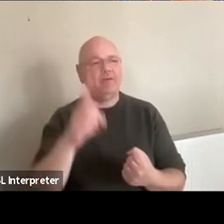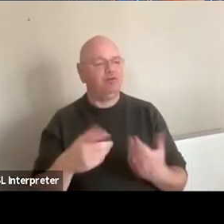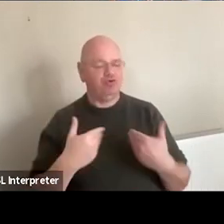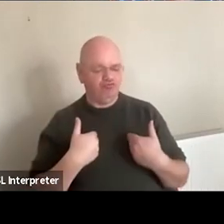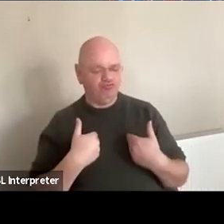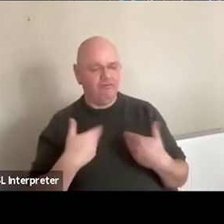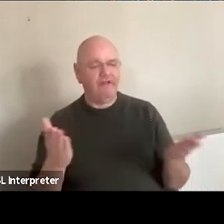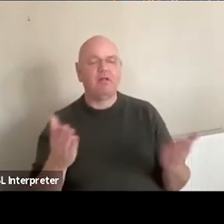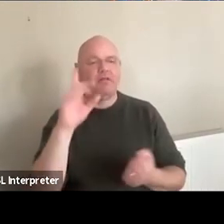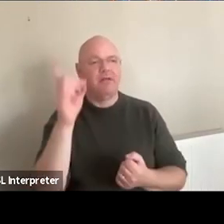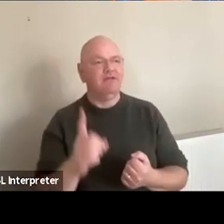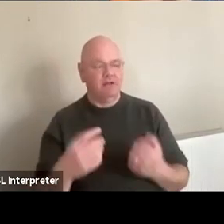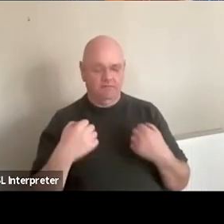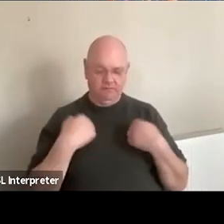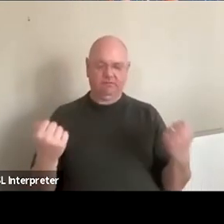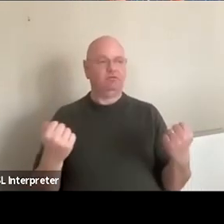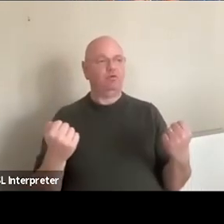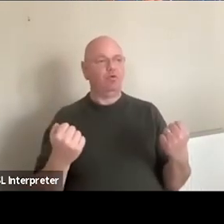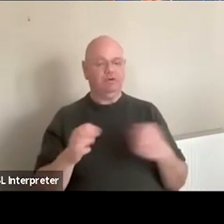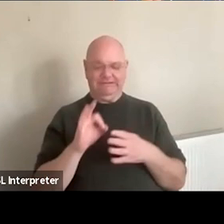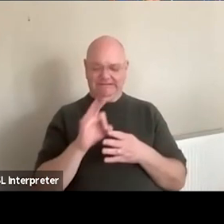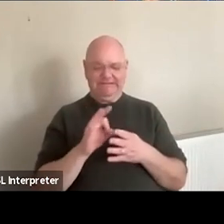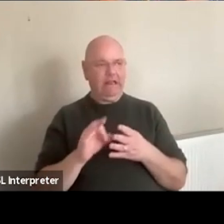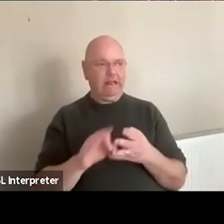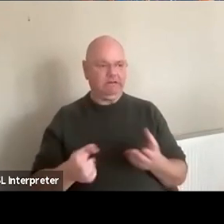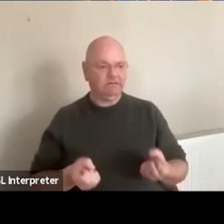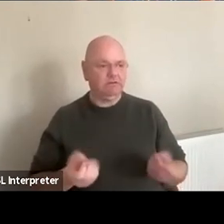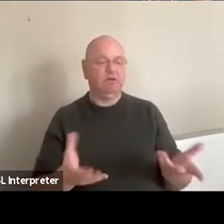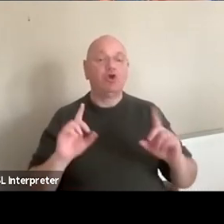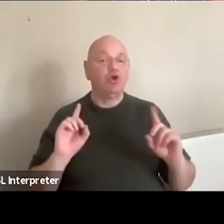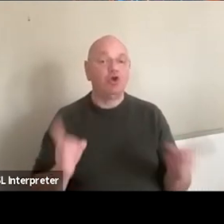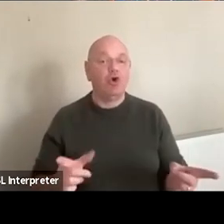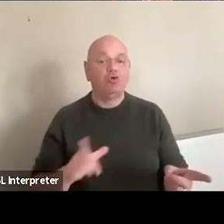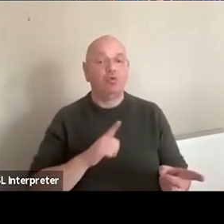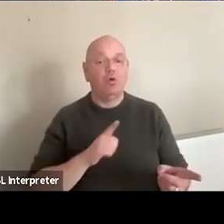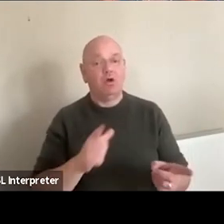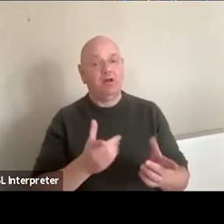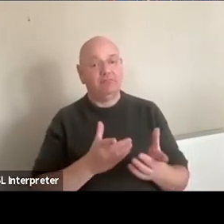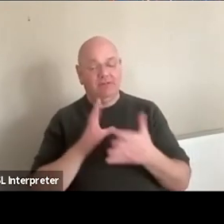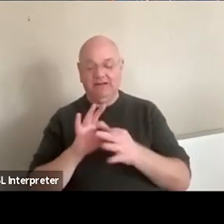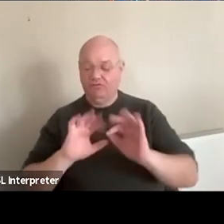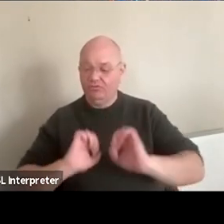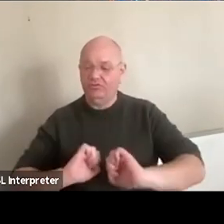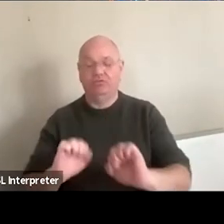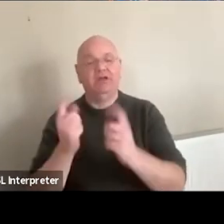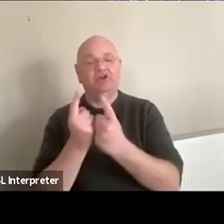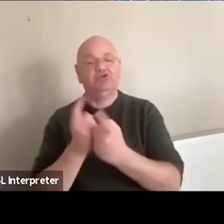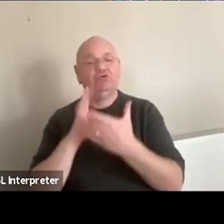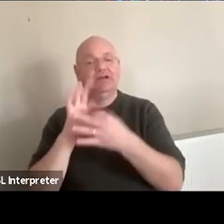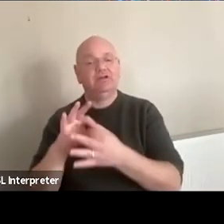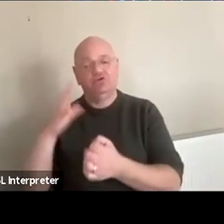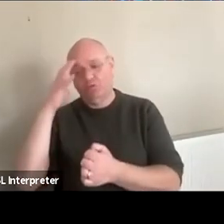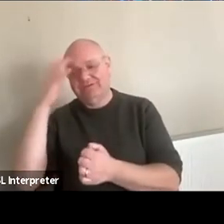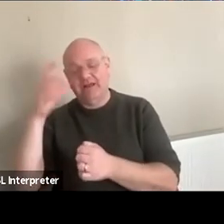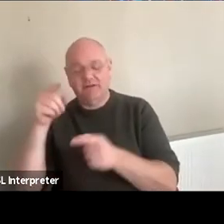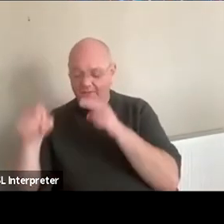or to provide details that absolutely cannot be provided because of the issues to do with oppression and to do with state violence and that have been spoken about